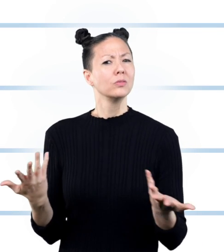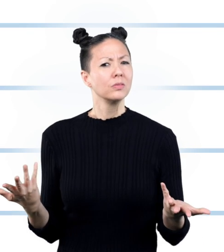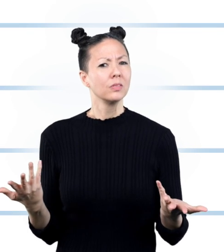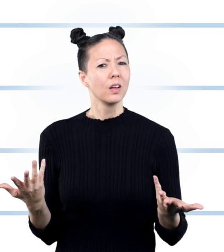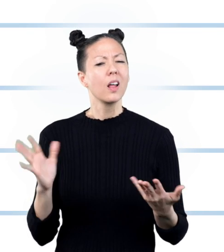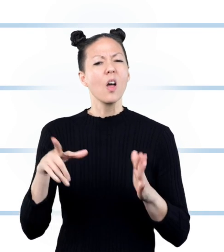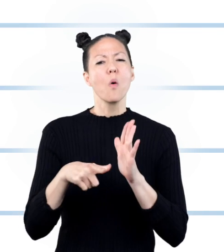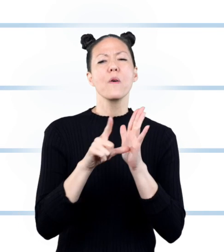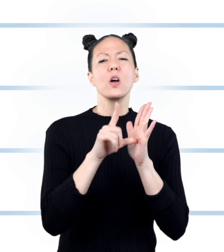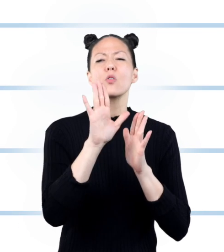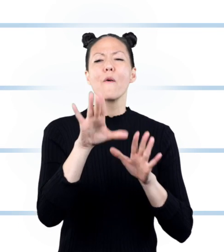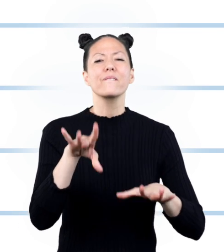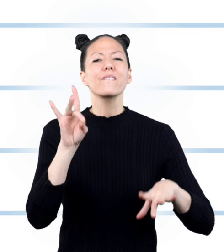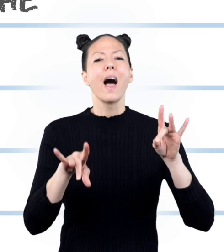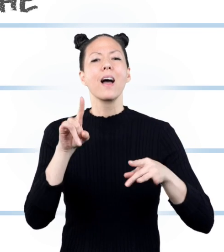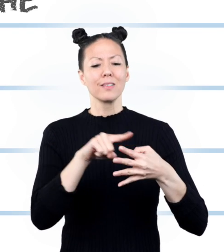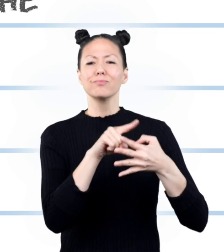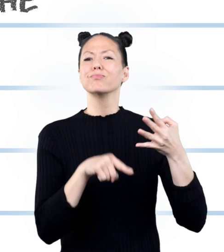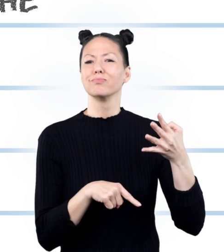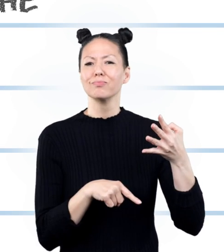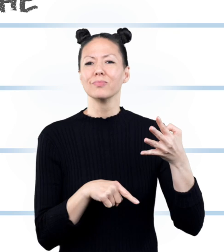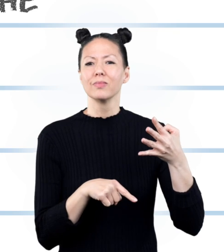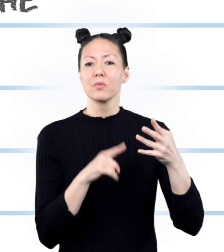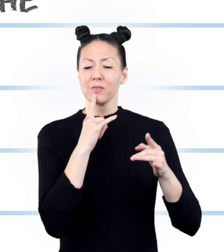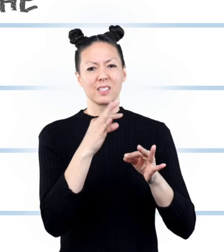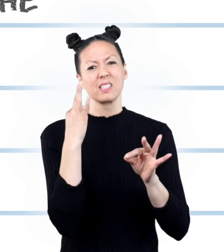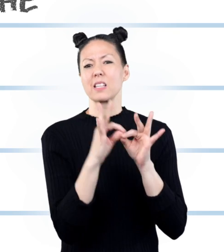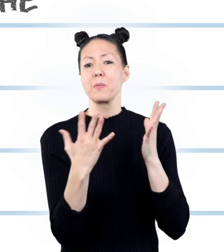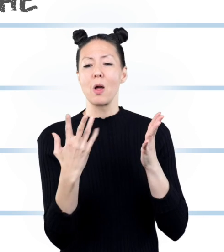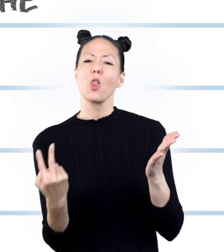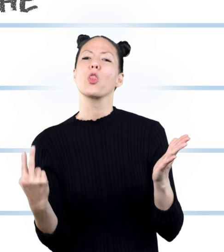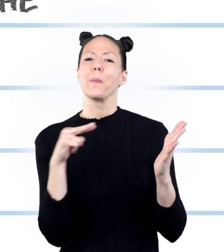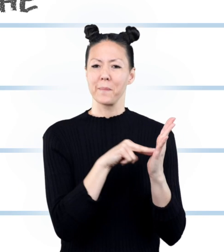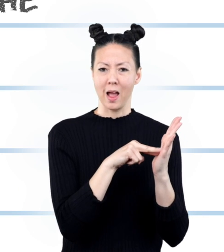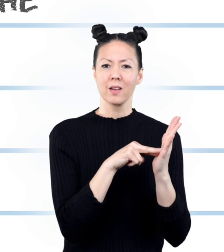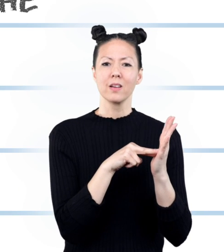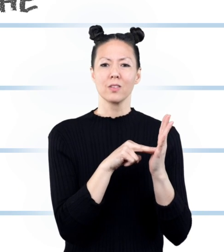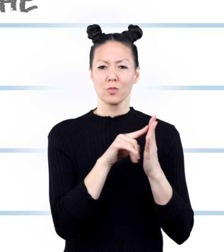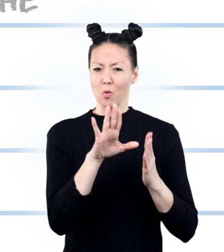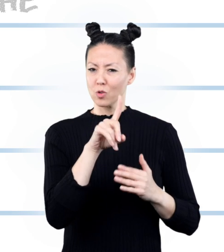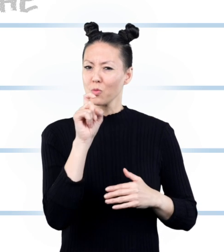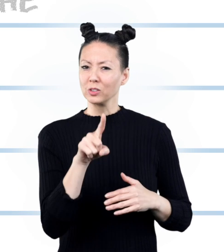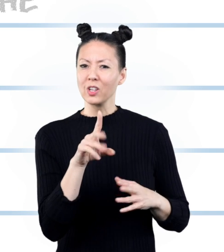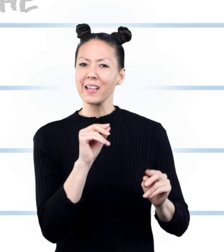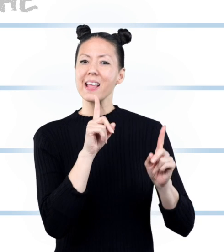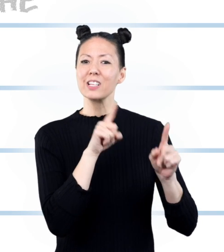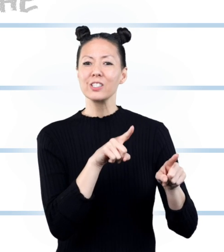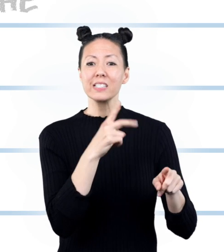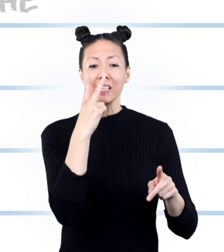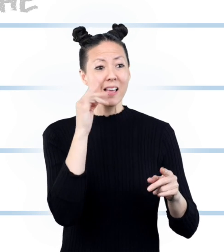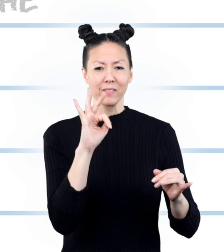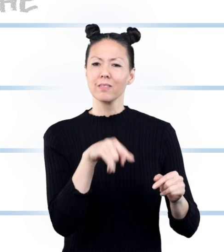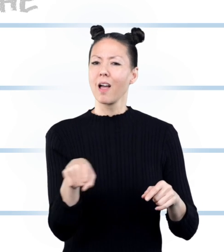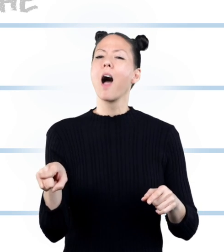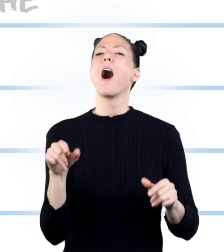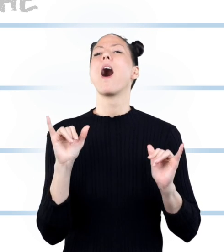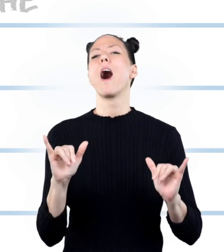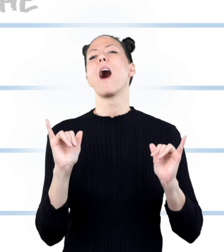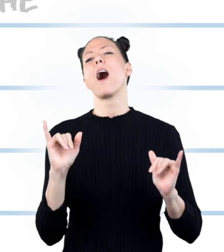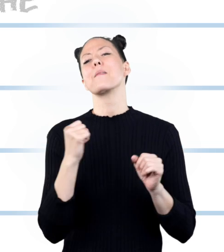your findings. That simply means you look back at your questions and answers to see if they make